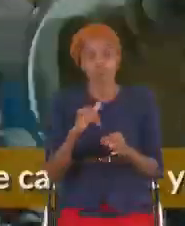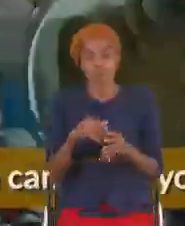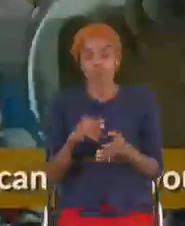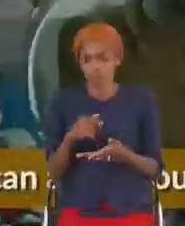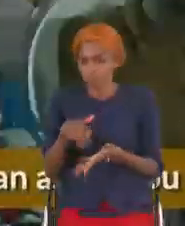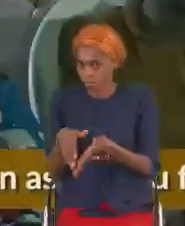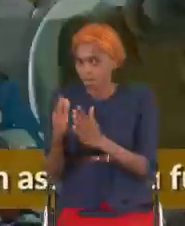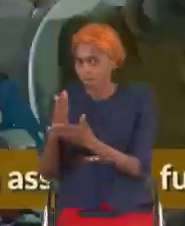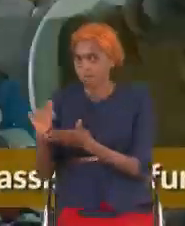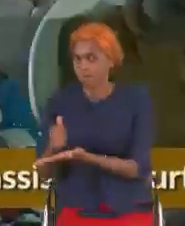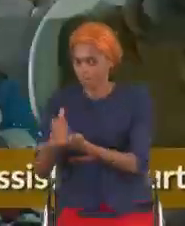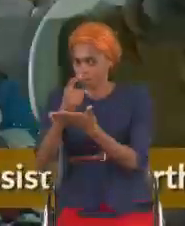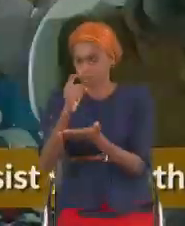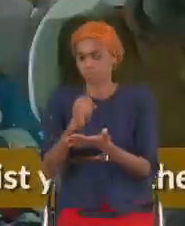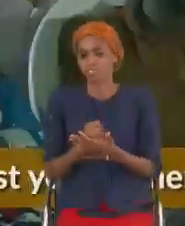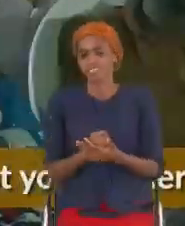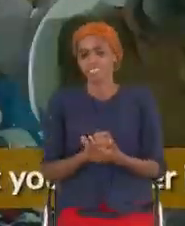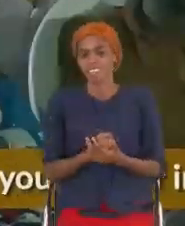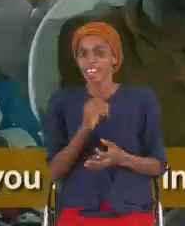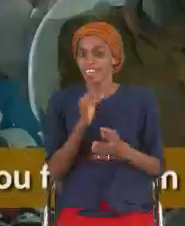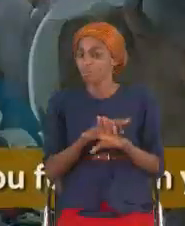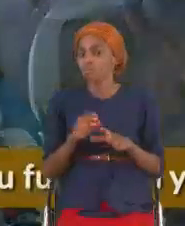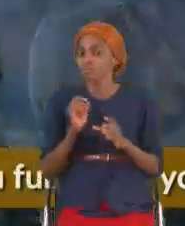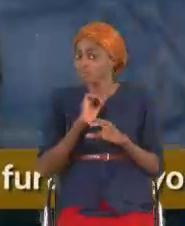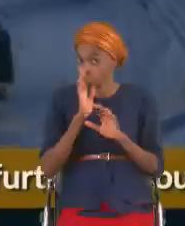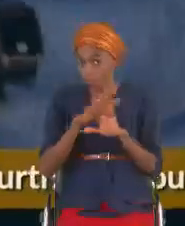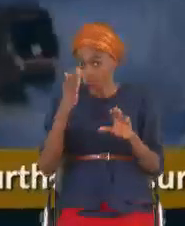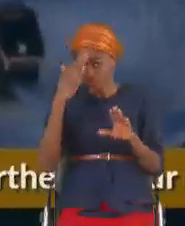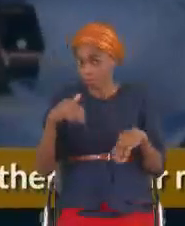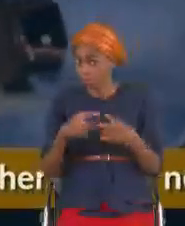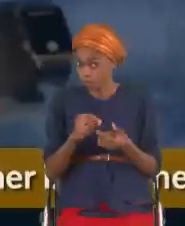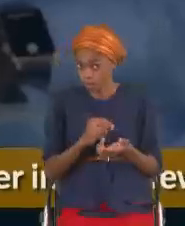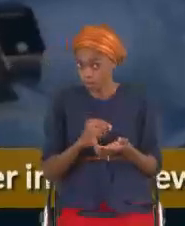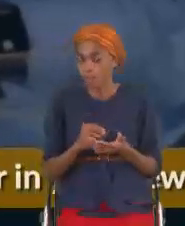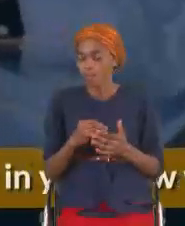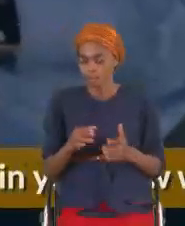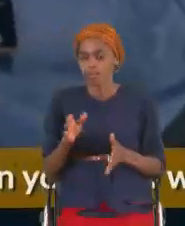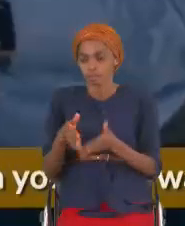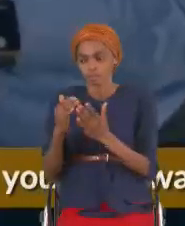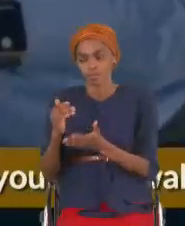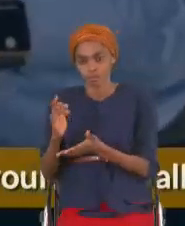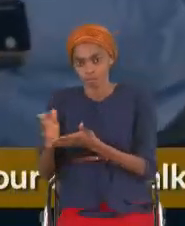with your correct name, the name you are well known, and fill that form